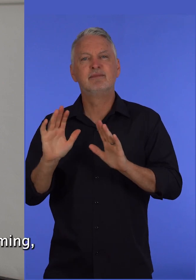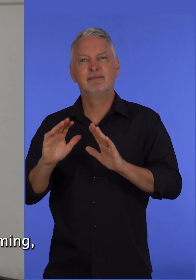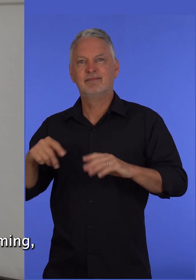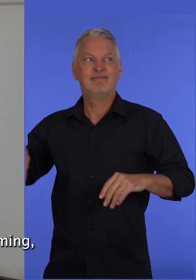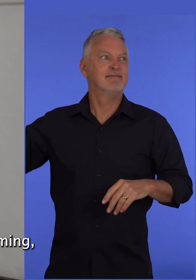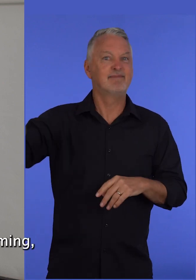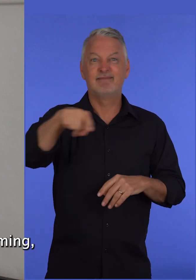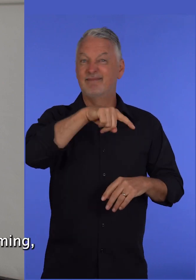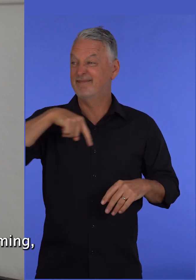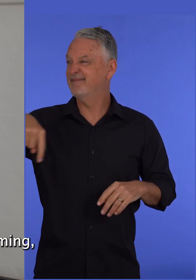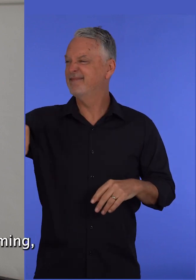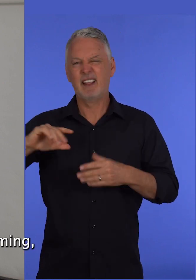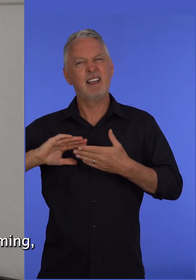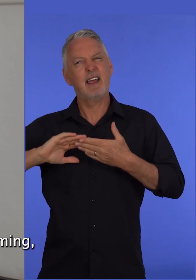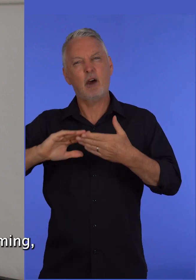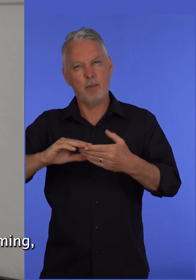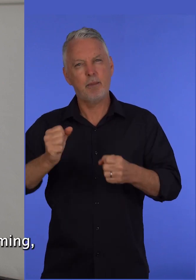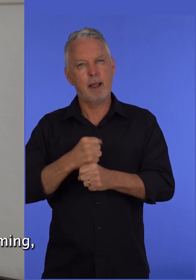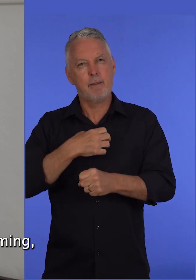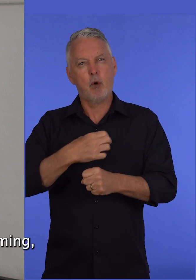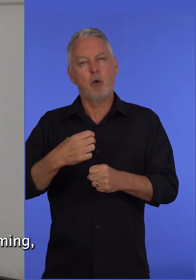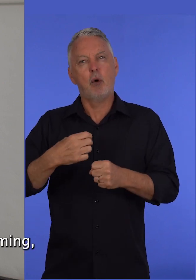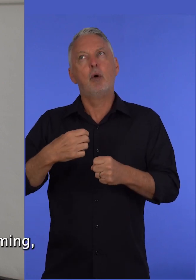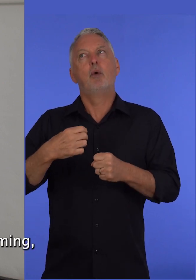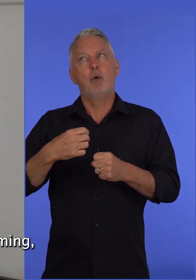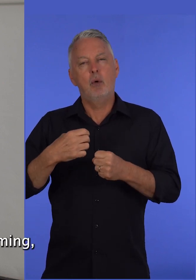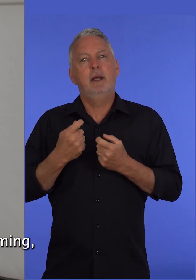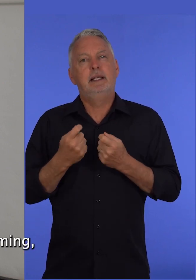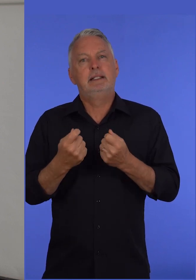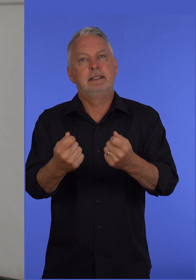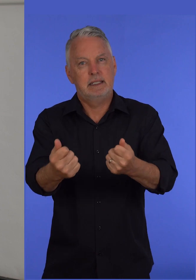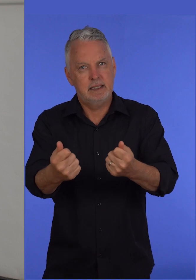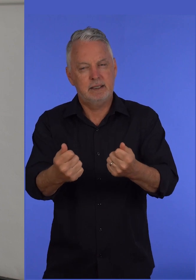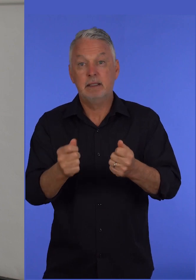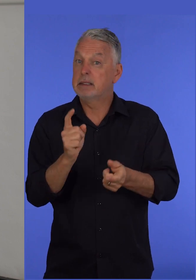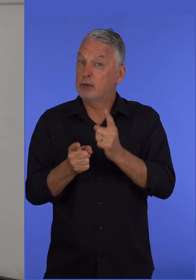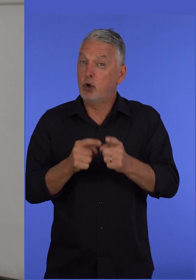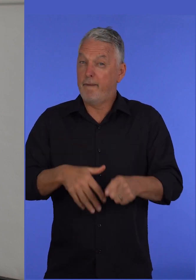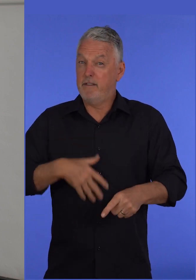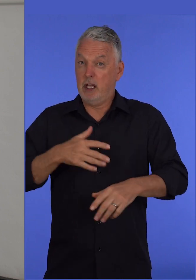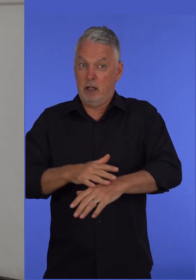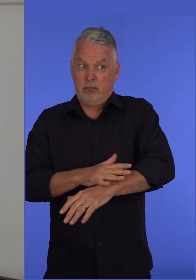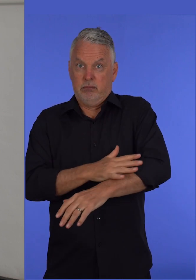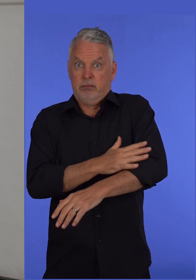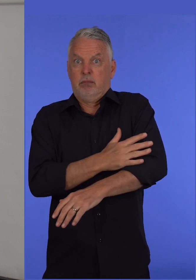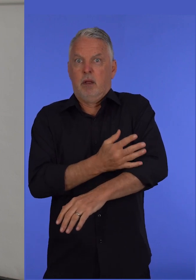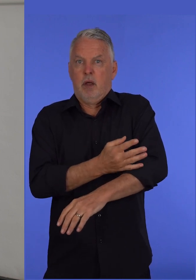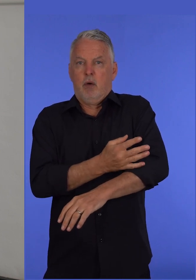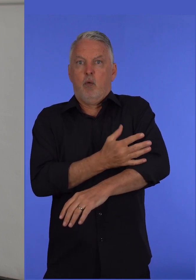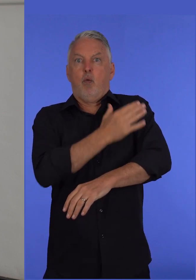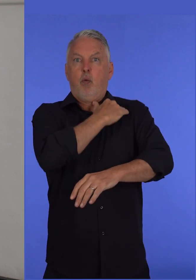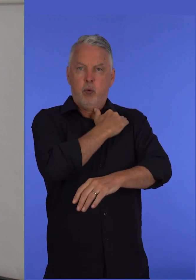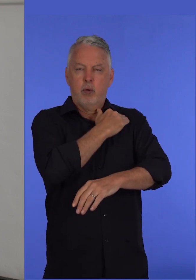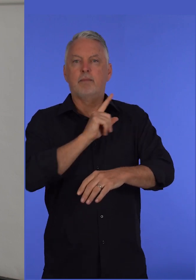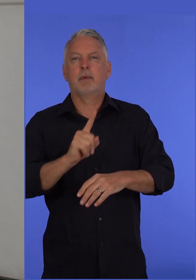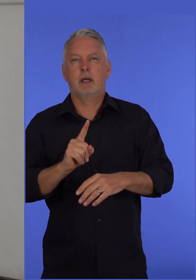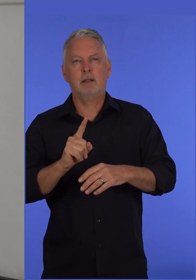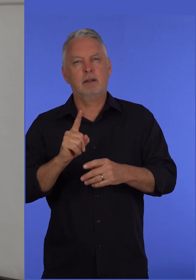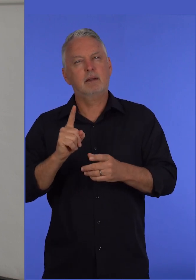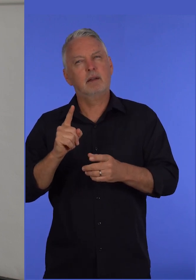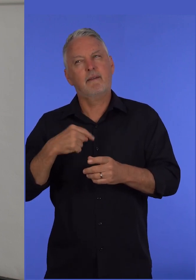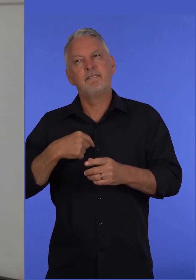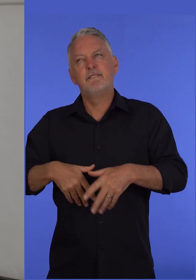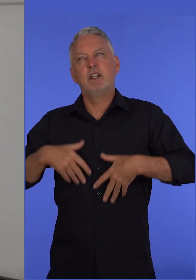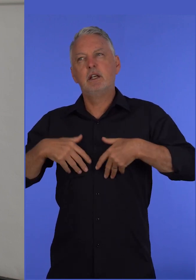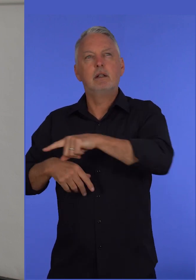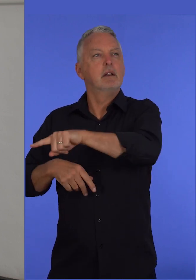Although it may feel overwhelming, it may feel isolating, you are not alone. There is a community of